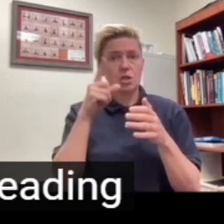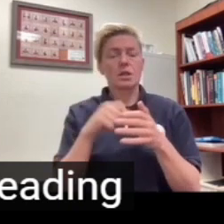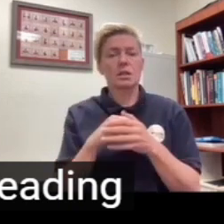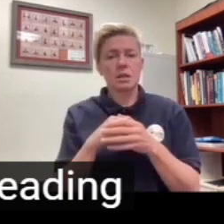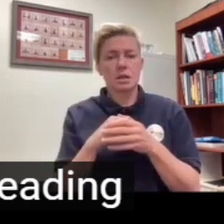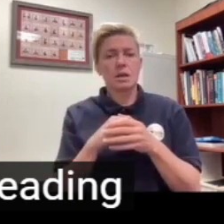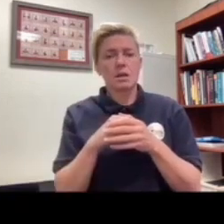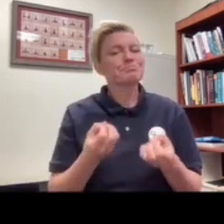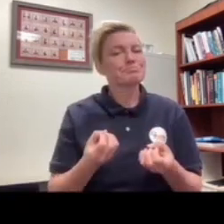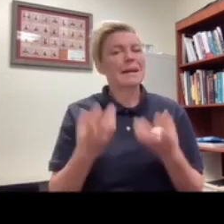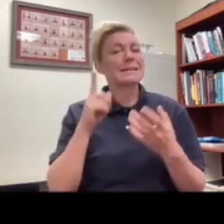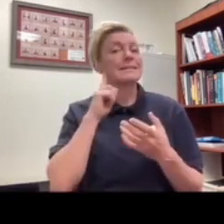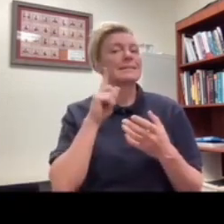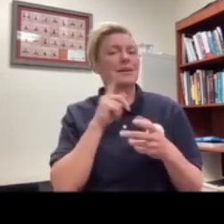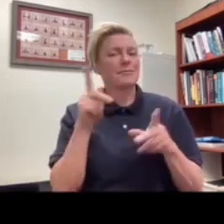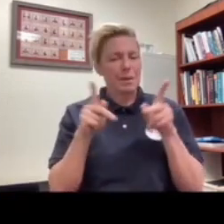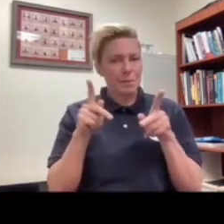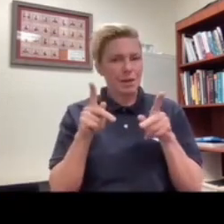reading comprehension.